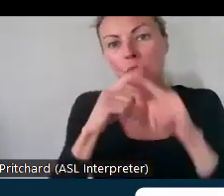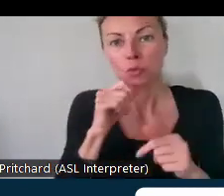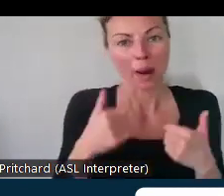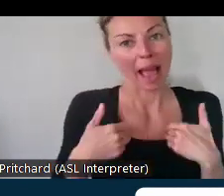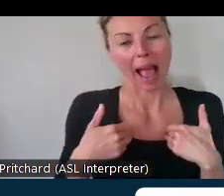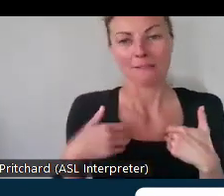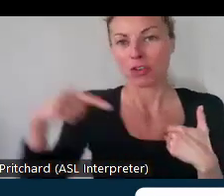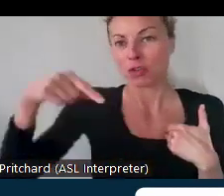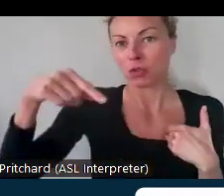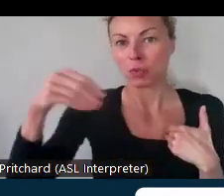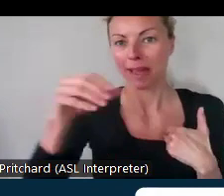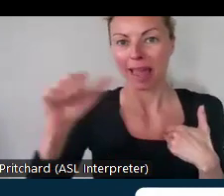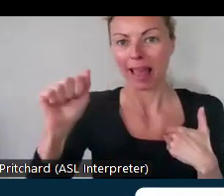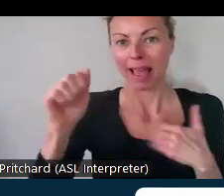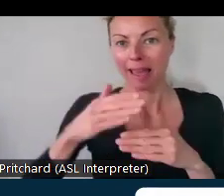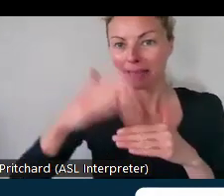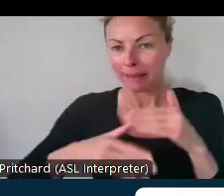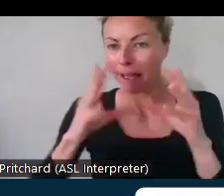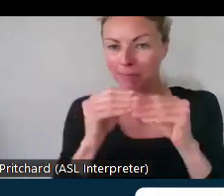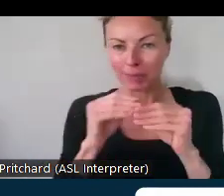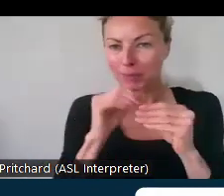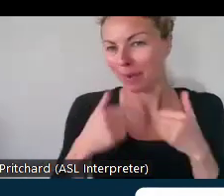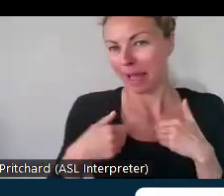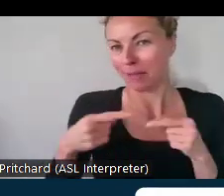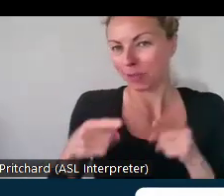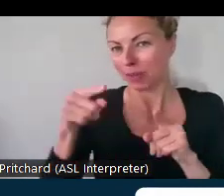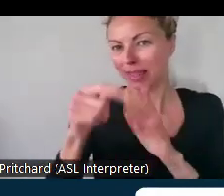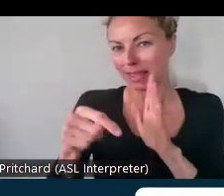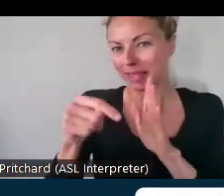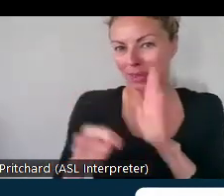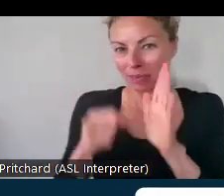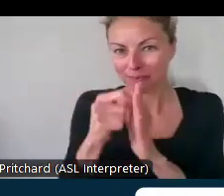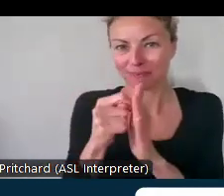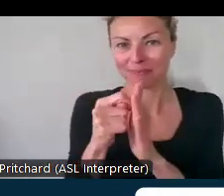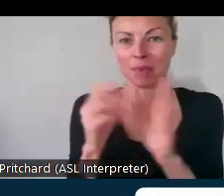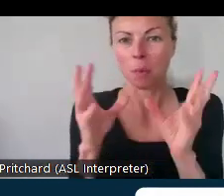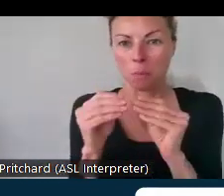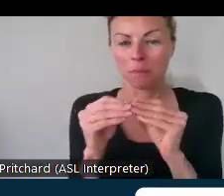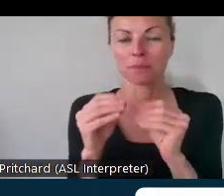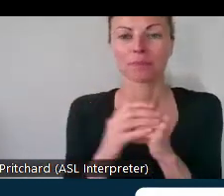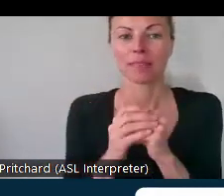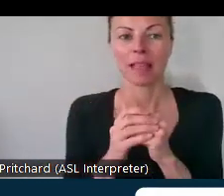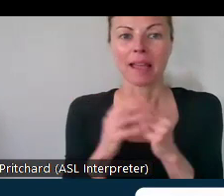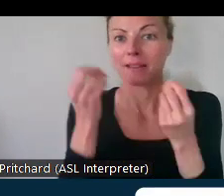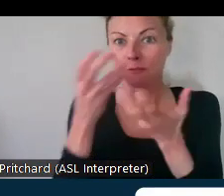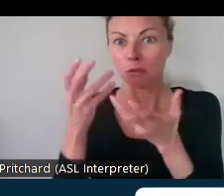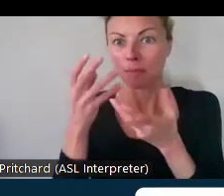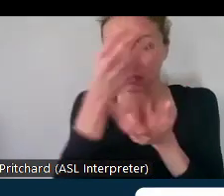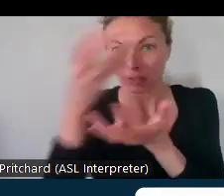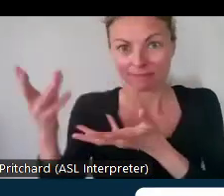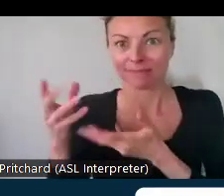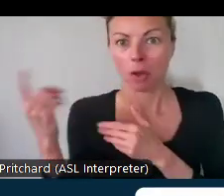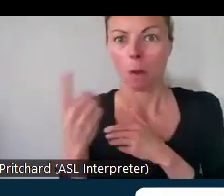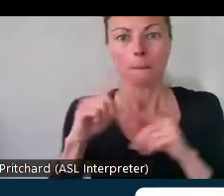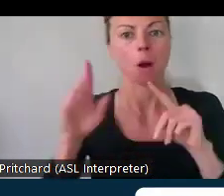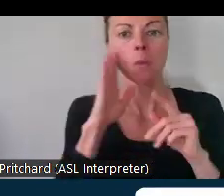a Q&A session during this webinar. It's mainly information only. However, we do have an email address that we'll present